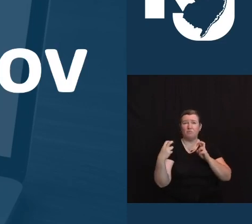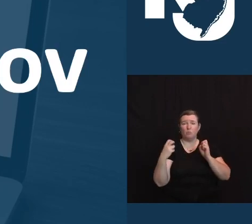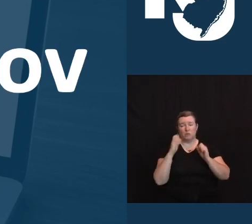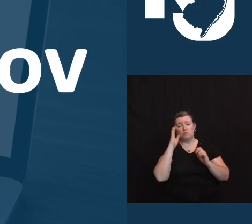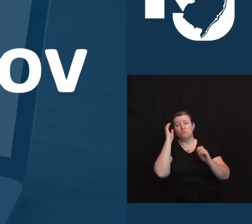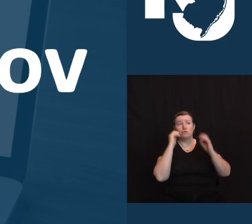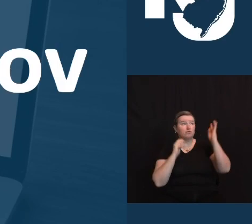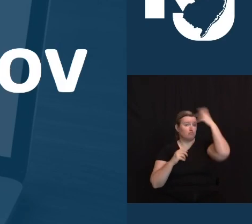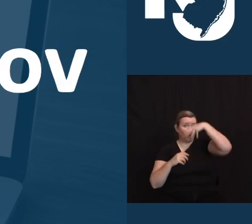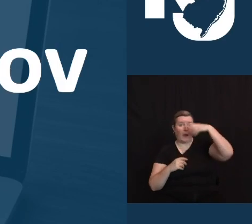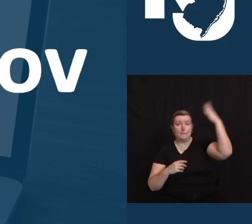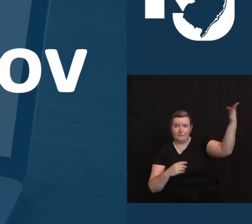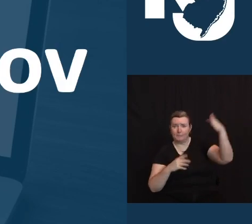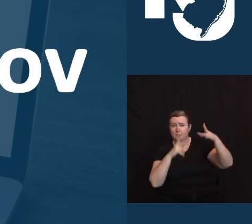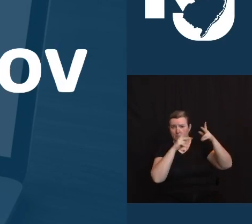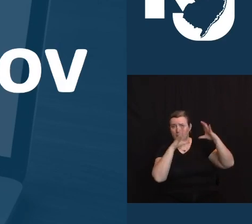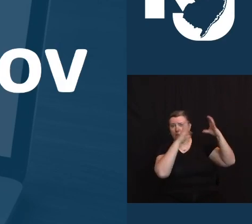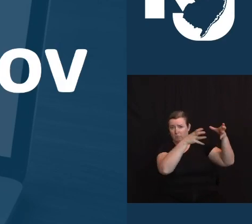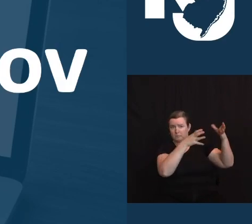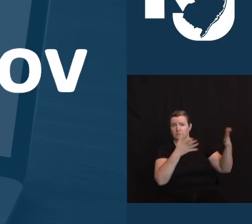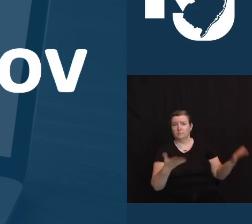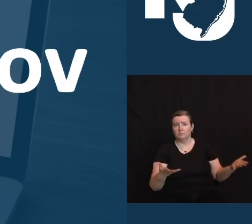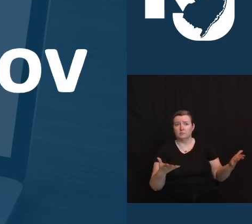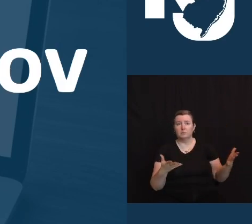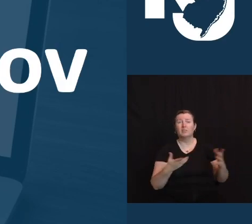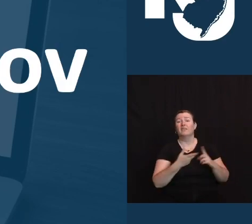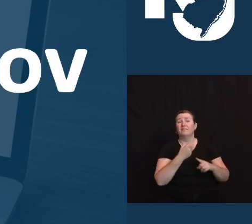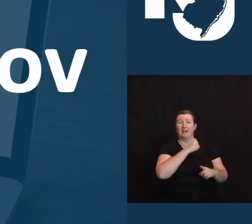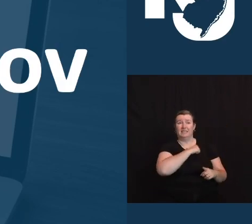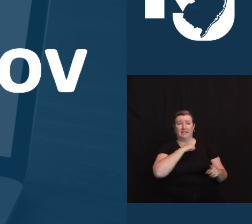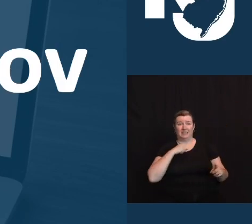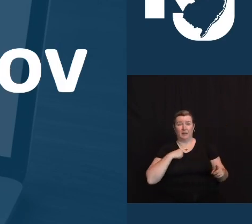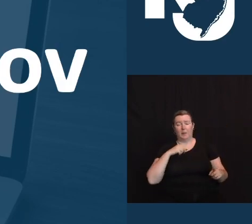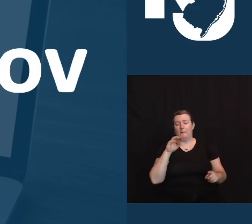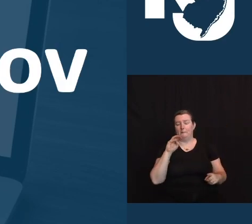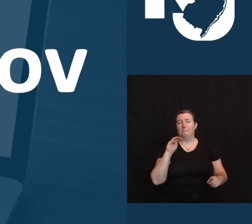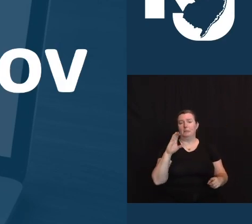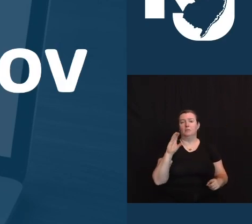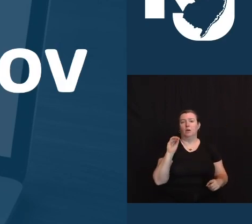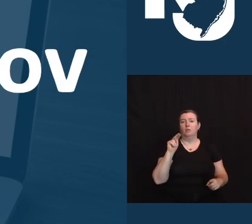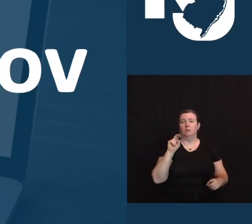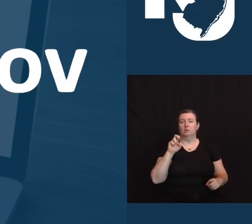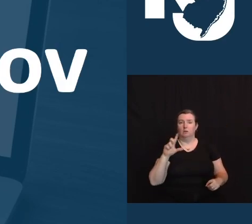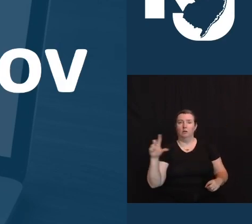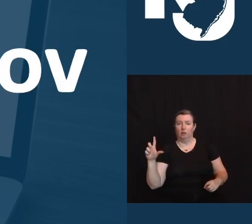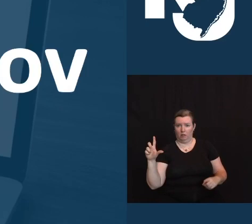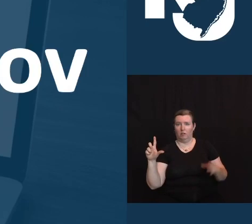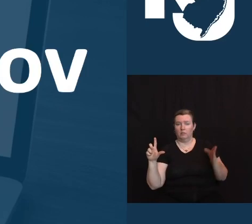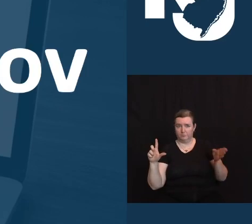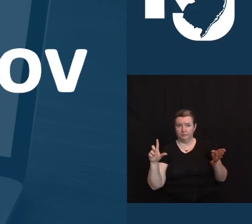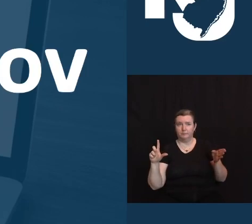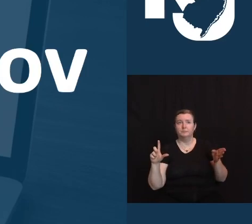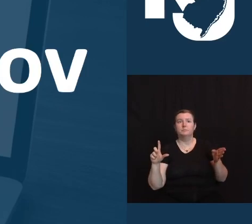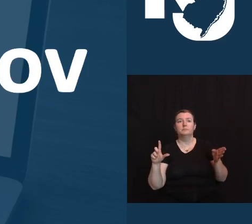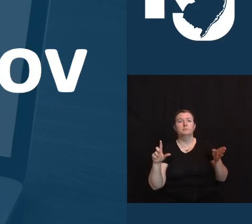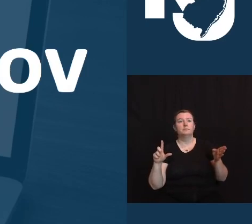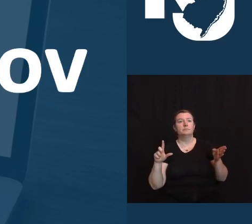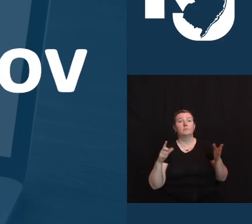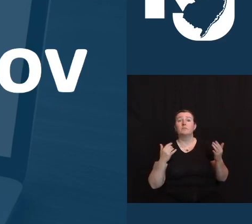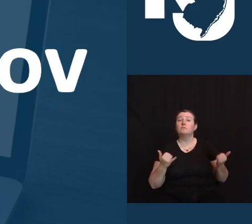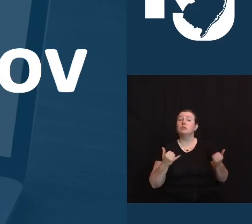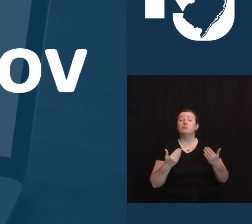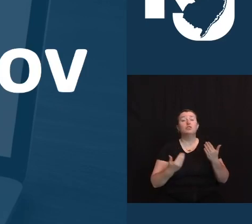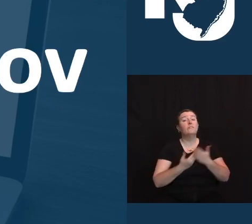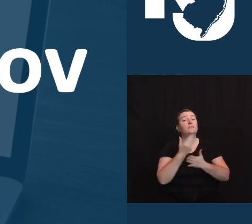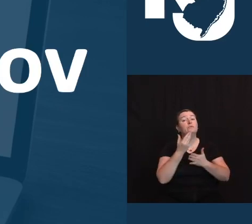under Senator McConnell's plan. There would be zero flexibility with any new funding to